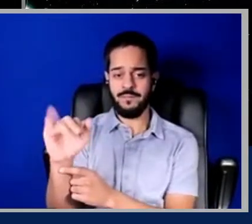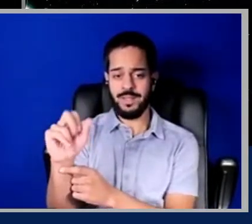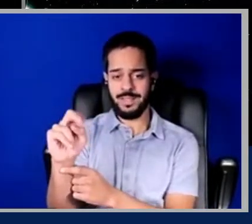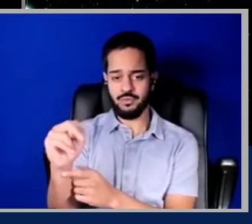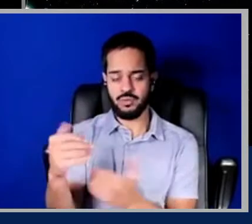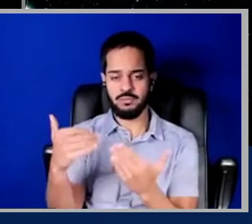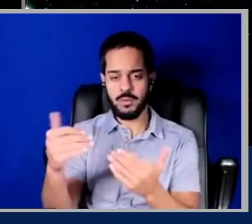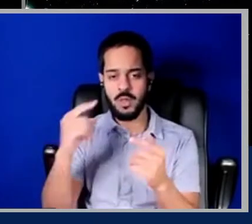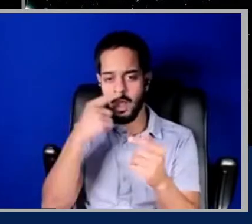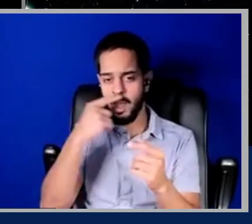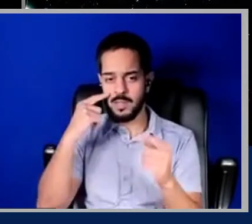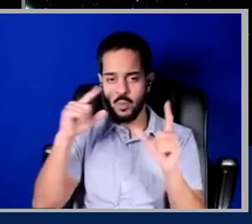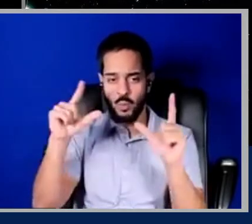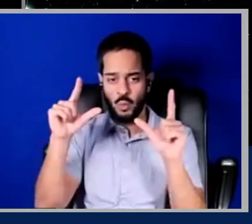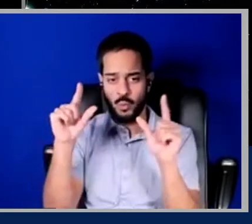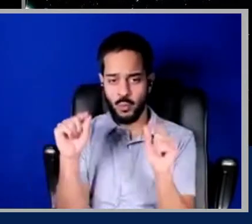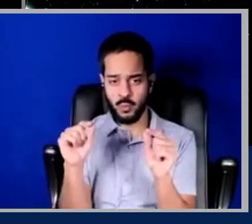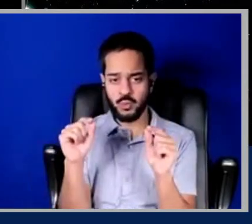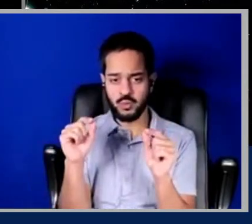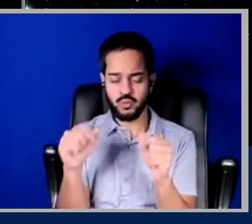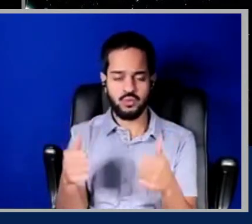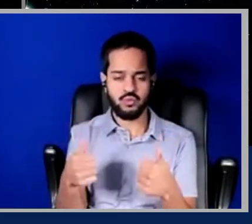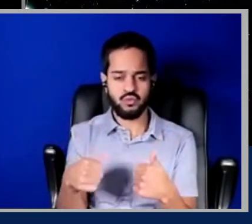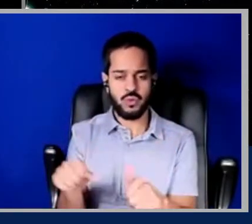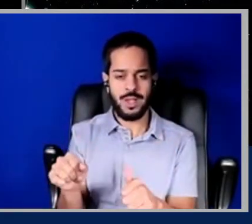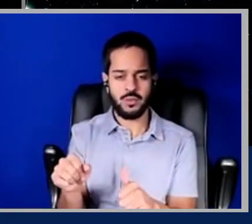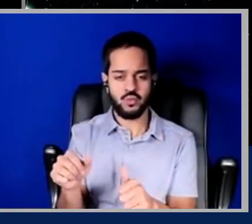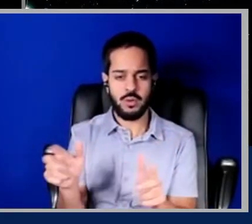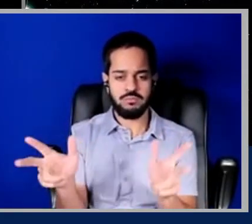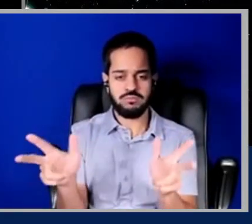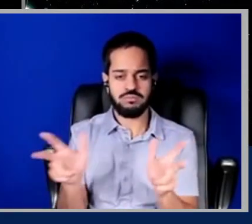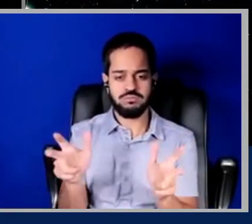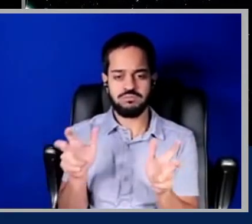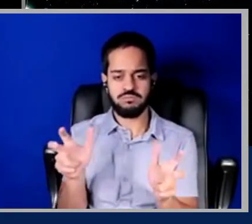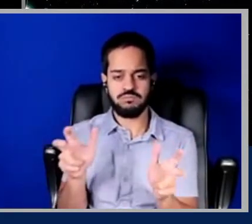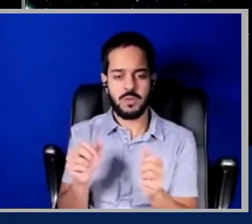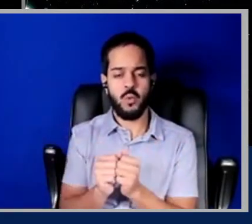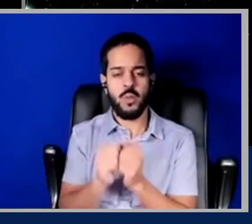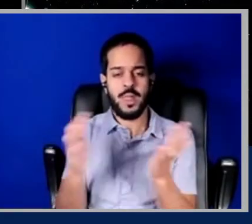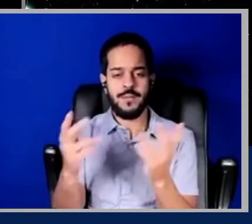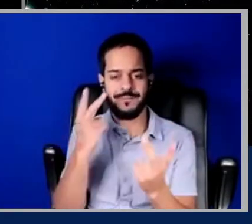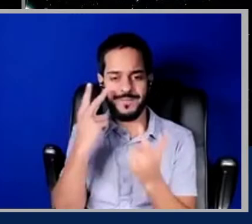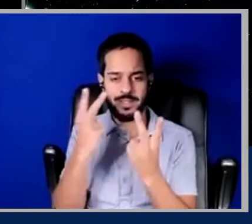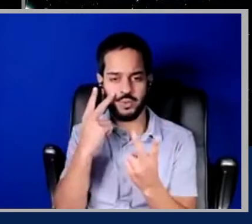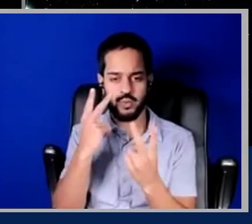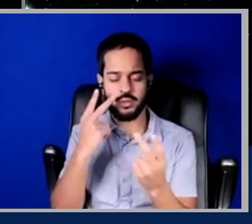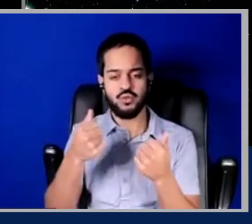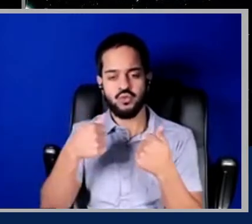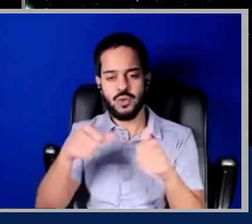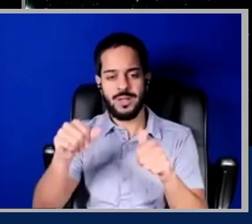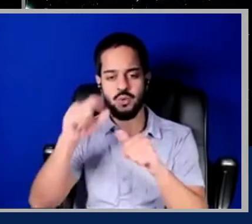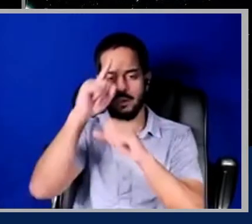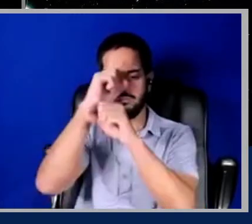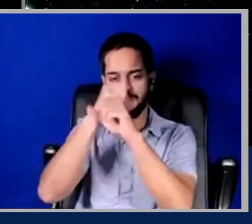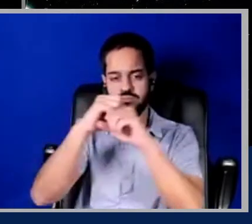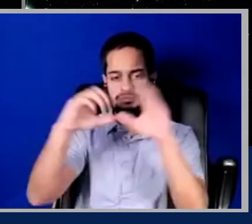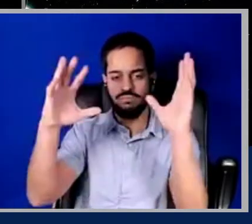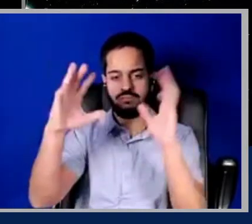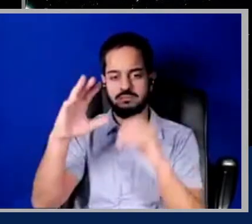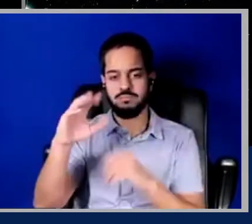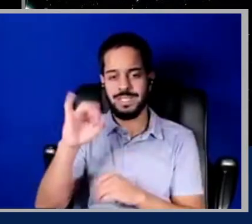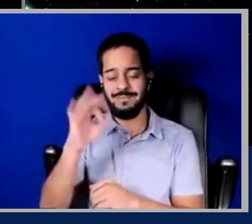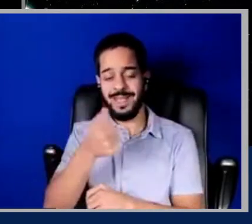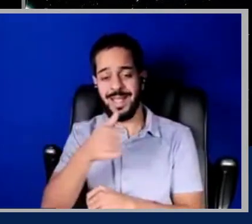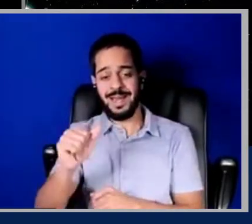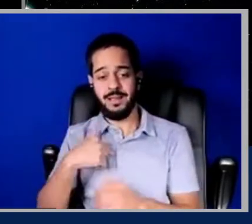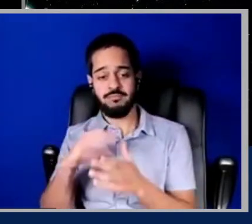your eyes and try just listening without a visual and see if any of the things that I've said